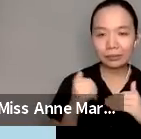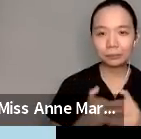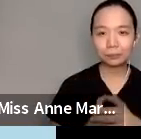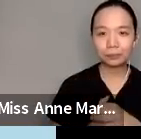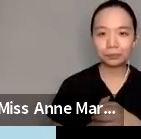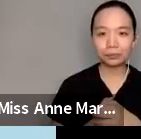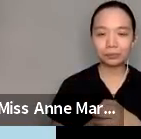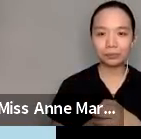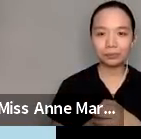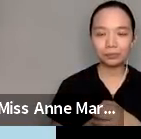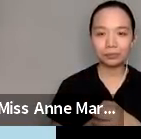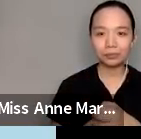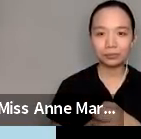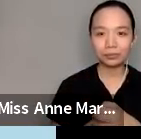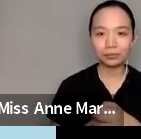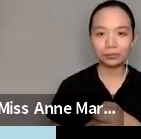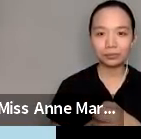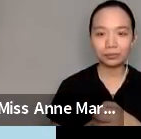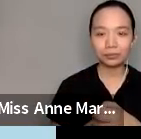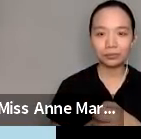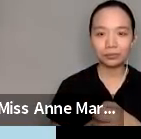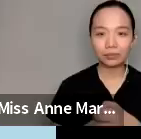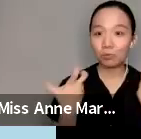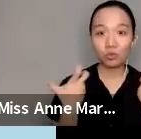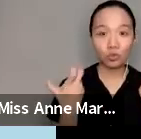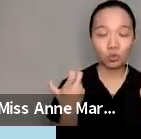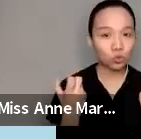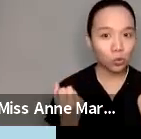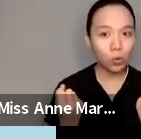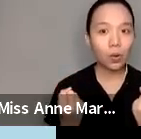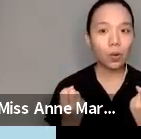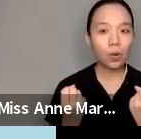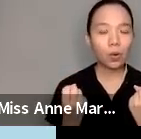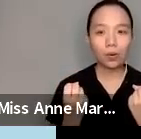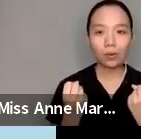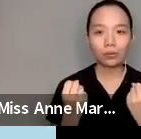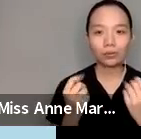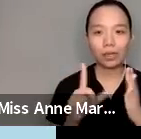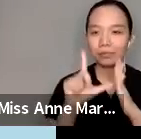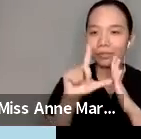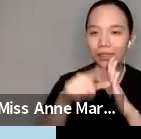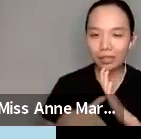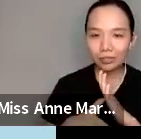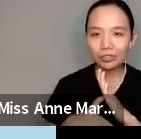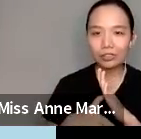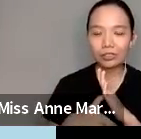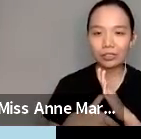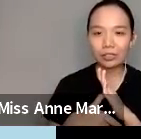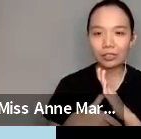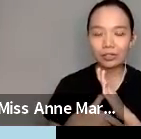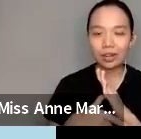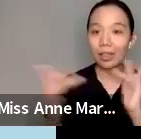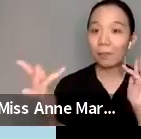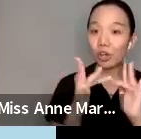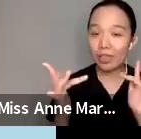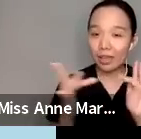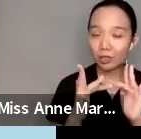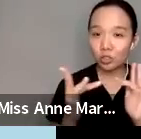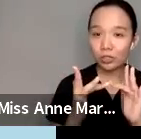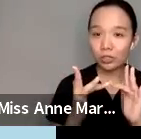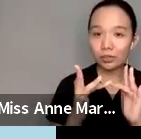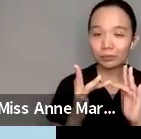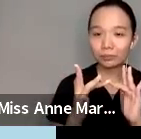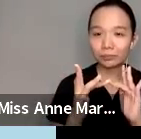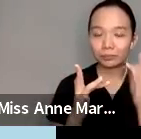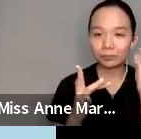and it is going to be strong and stronger later in the future if the connection is